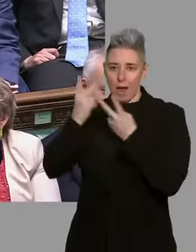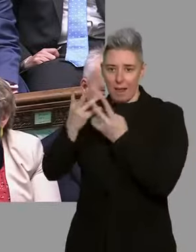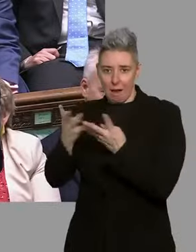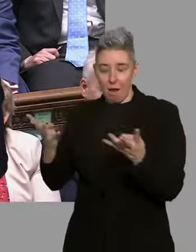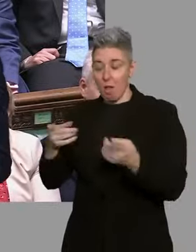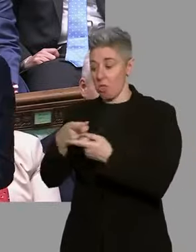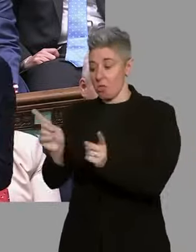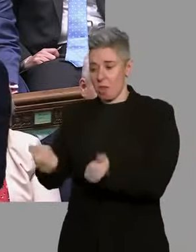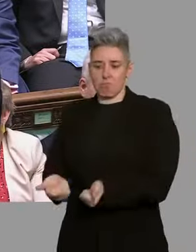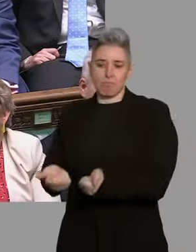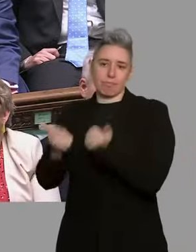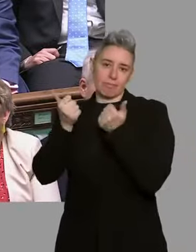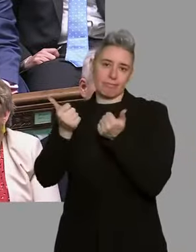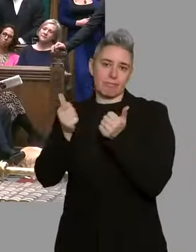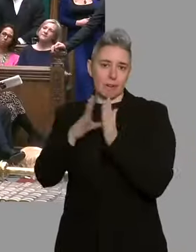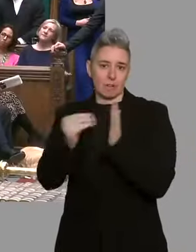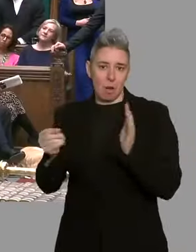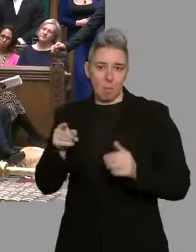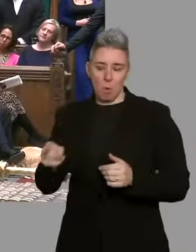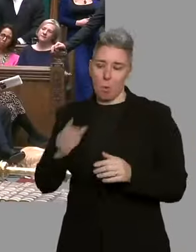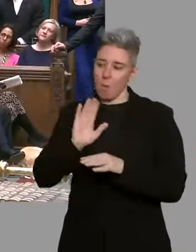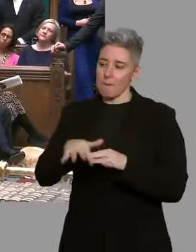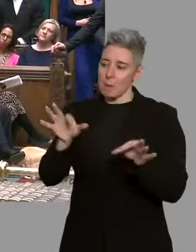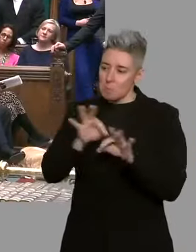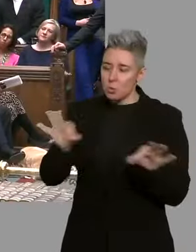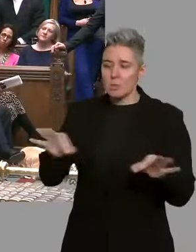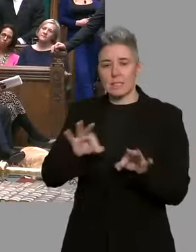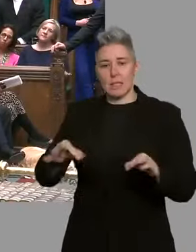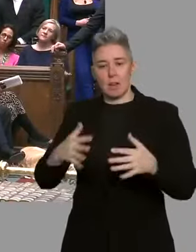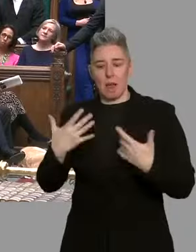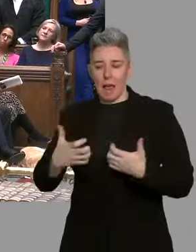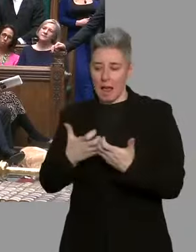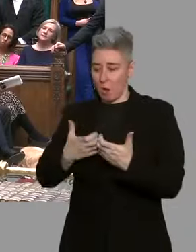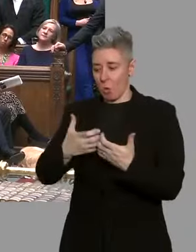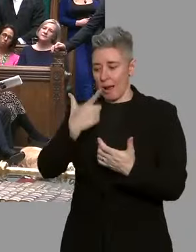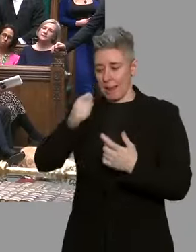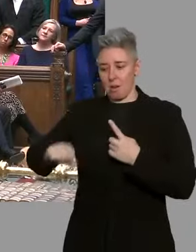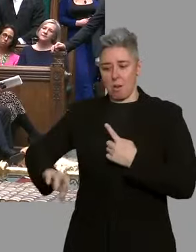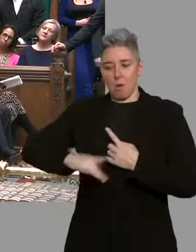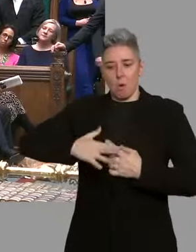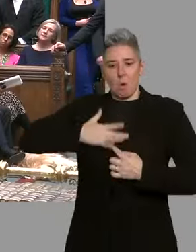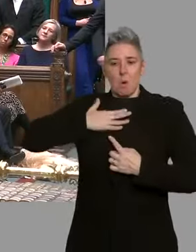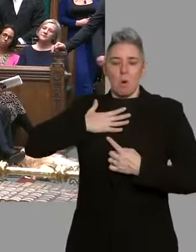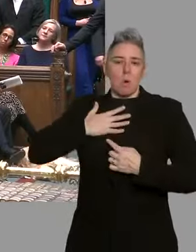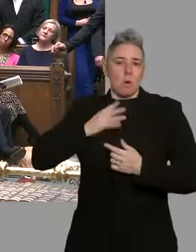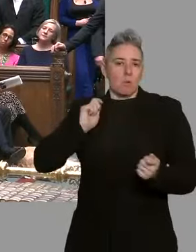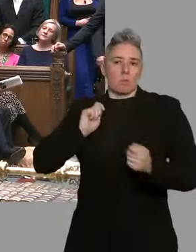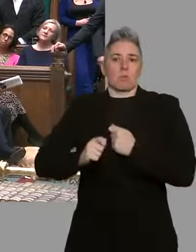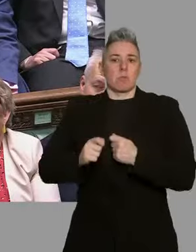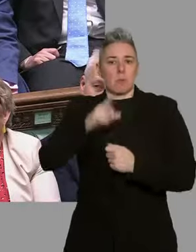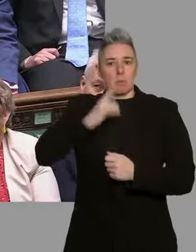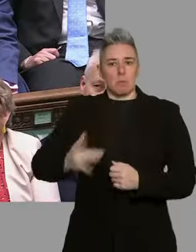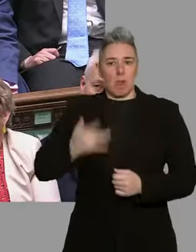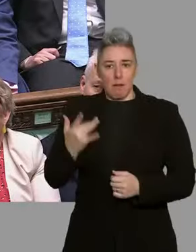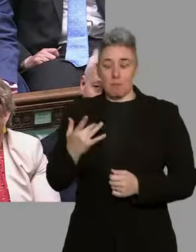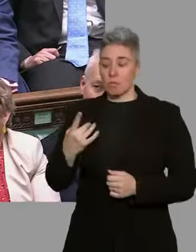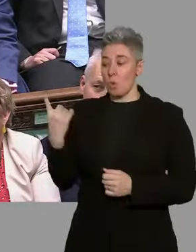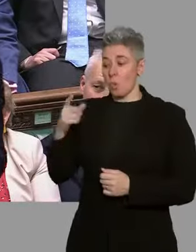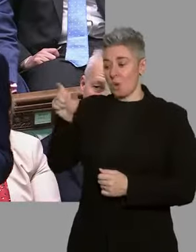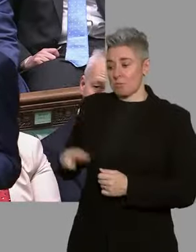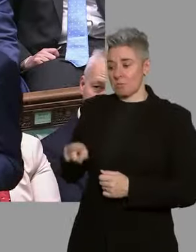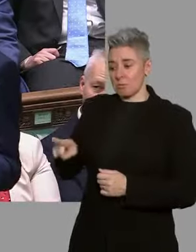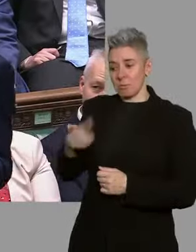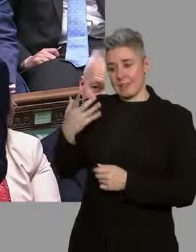a difference in young people's lives. One member of the choir, Caitlin, has even developed a special new project to